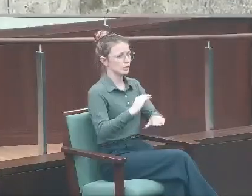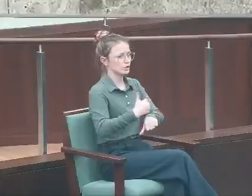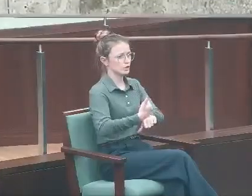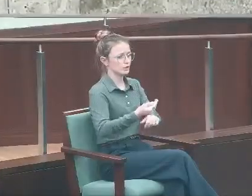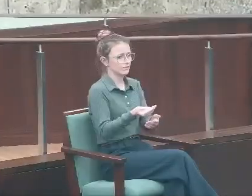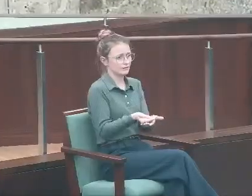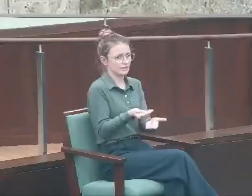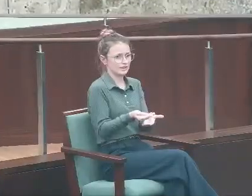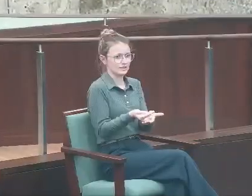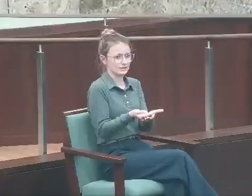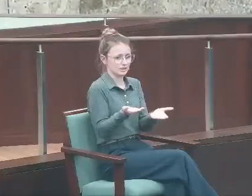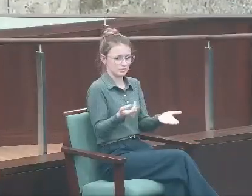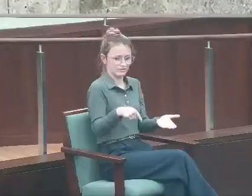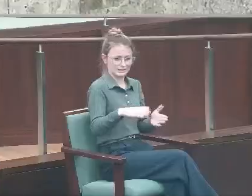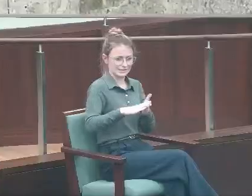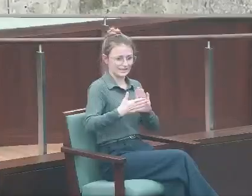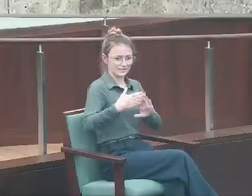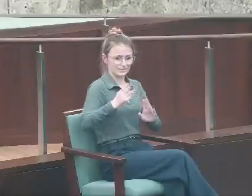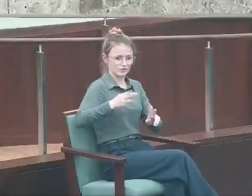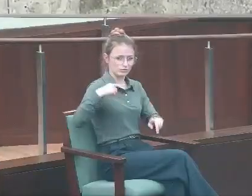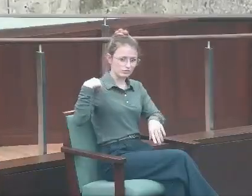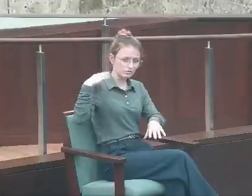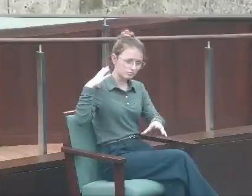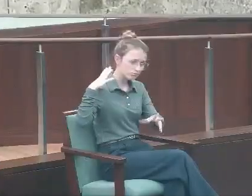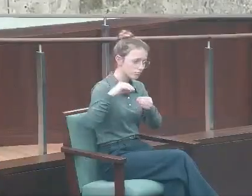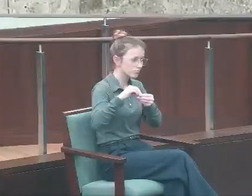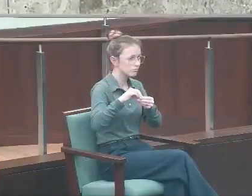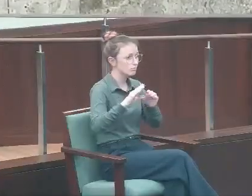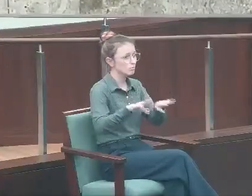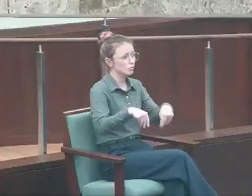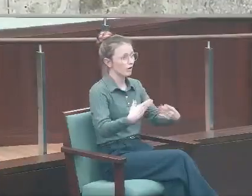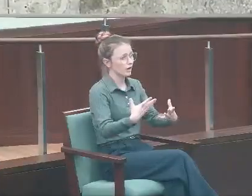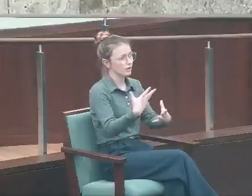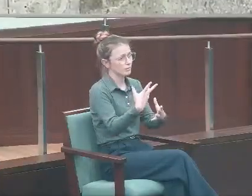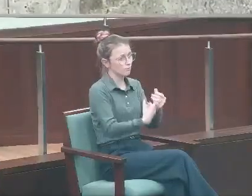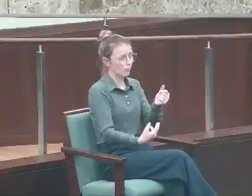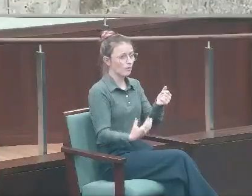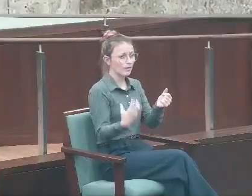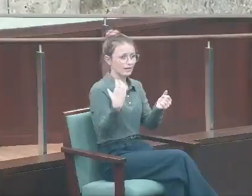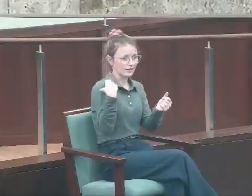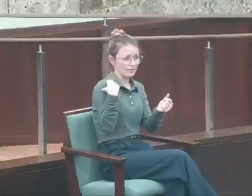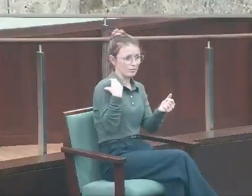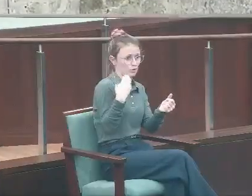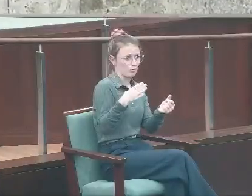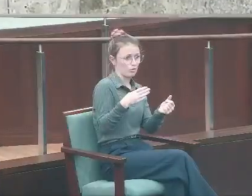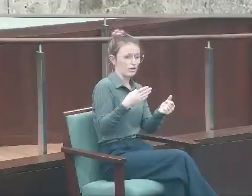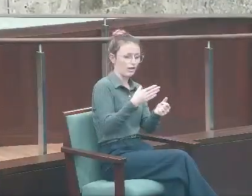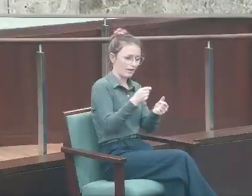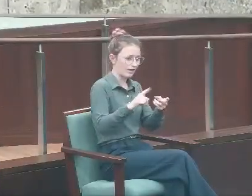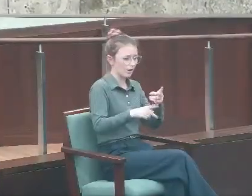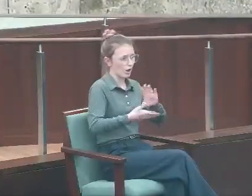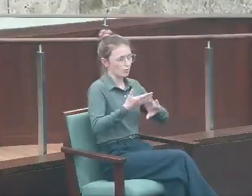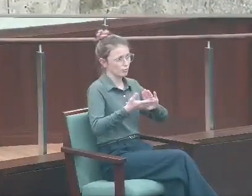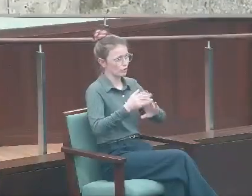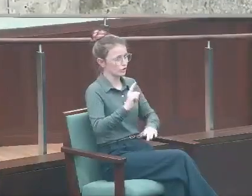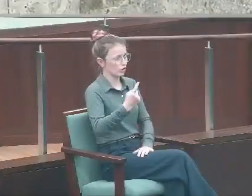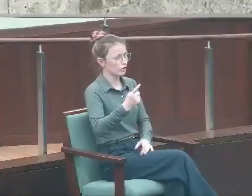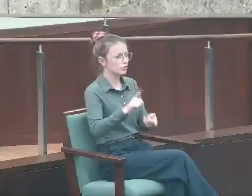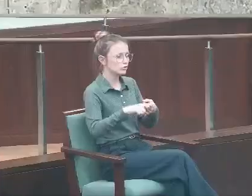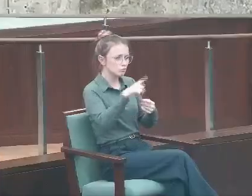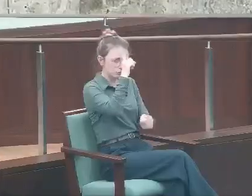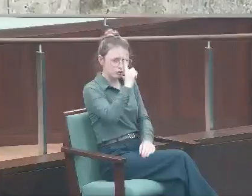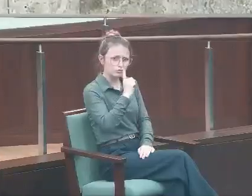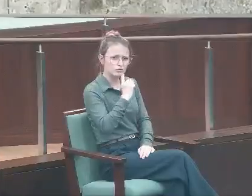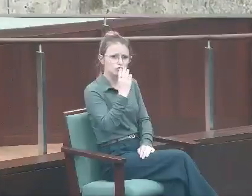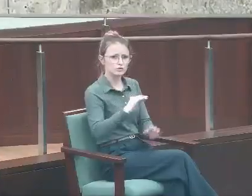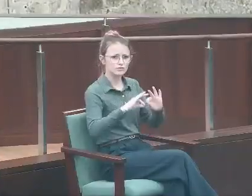in the city's history, providing both capital and operating dollars to ensure Jewish families can worship and